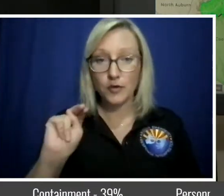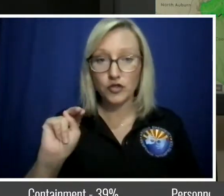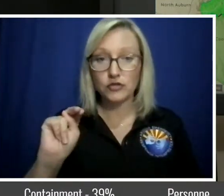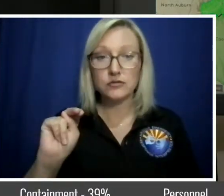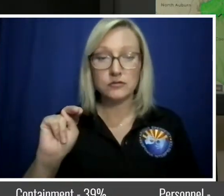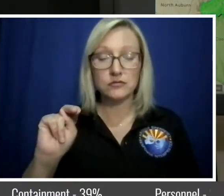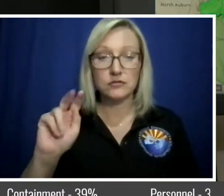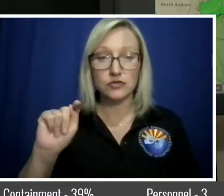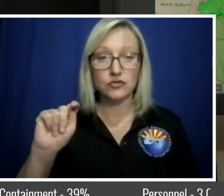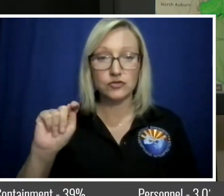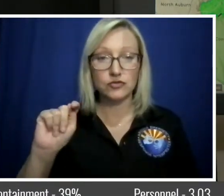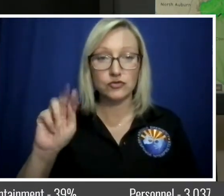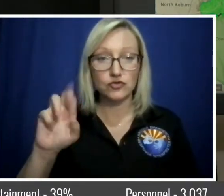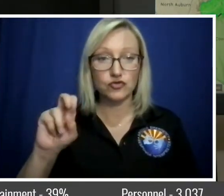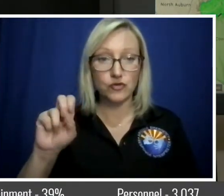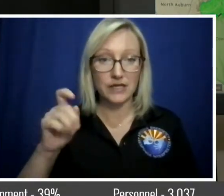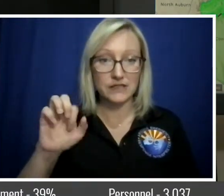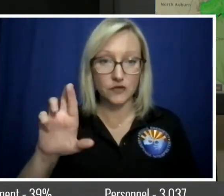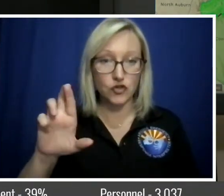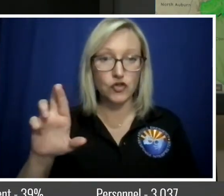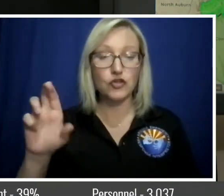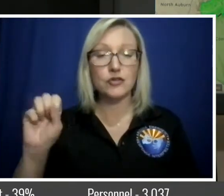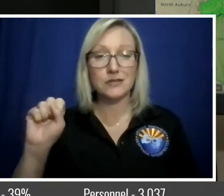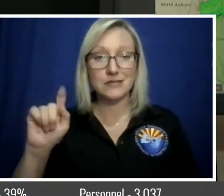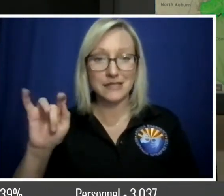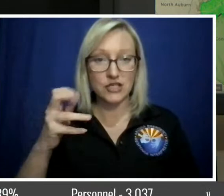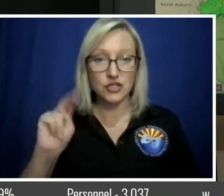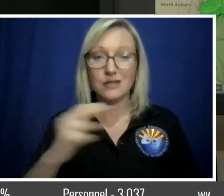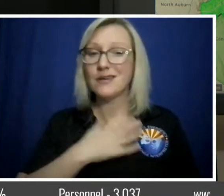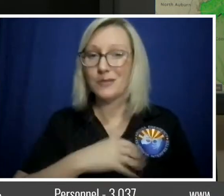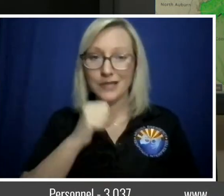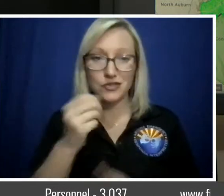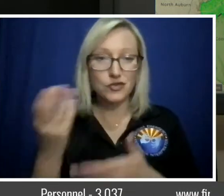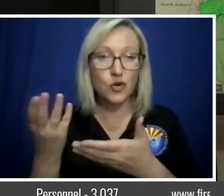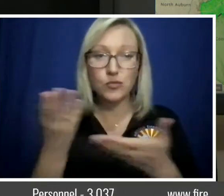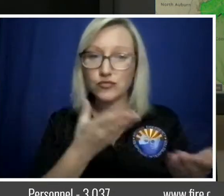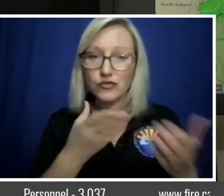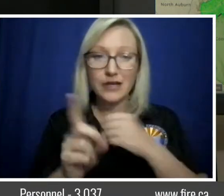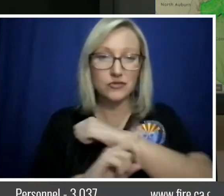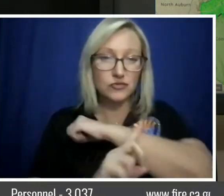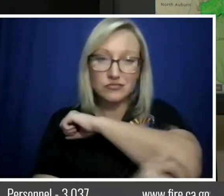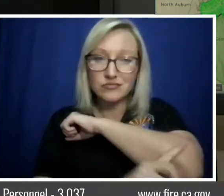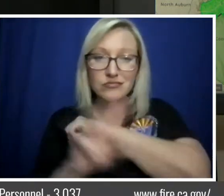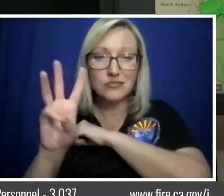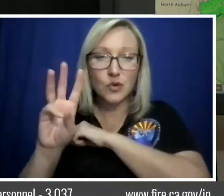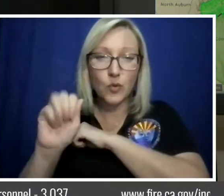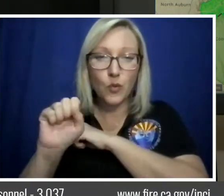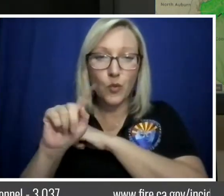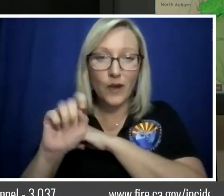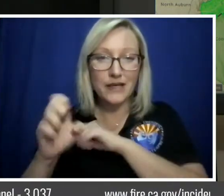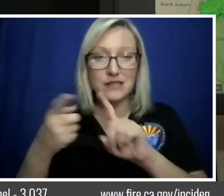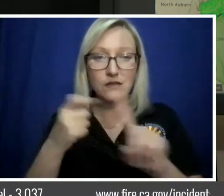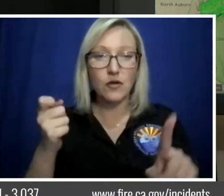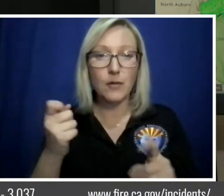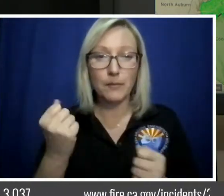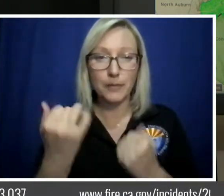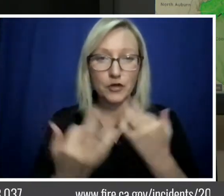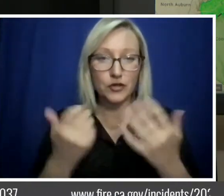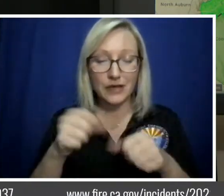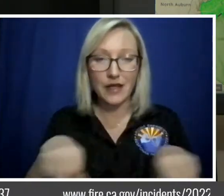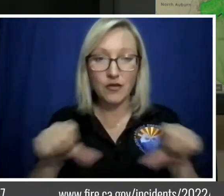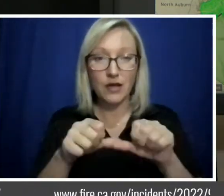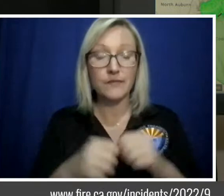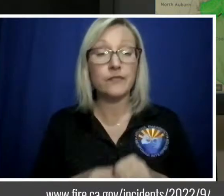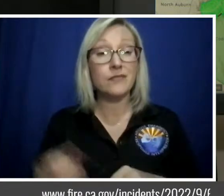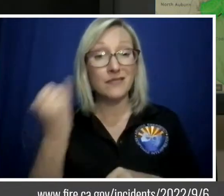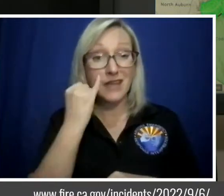any waste from the burn area. Also, for spoiled food, the bins will be